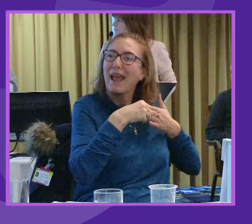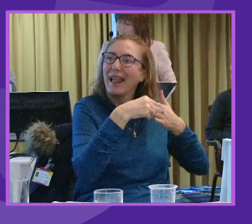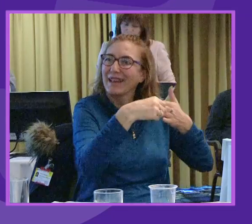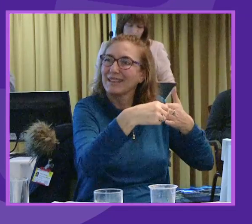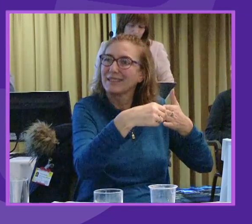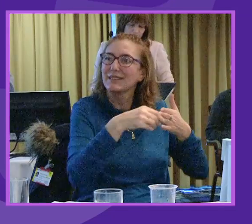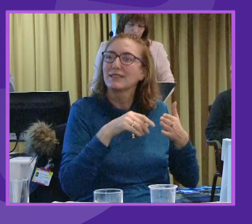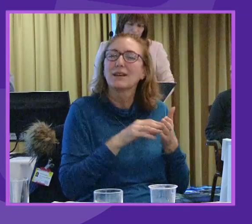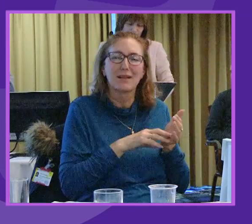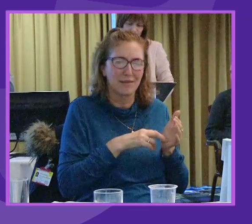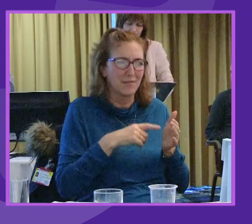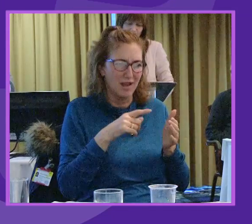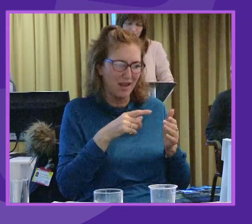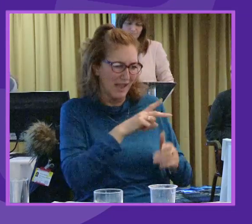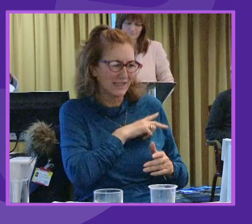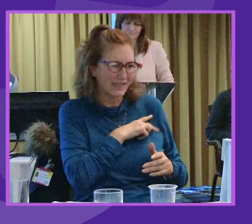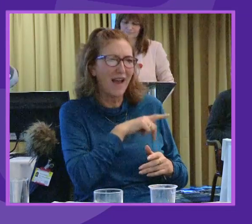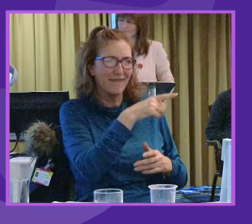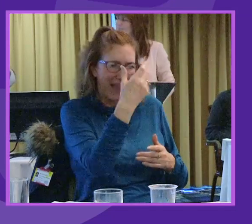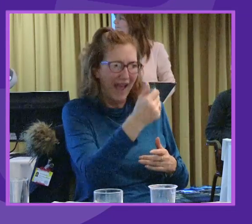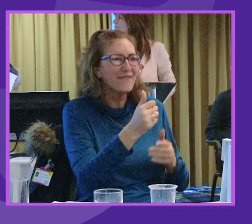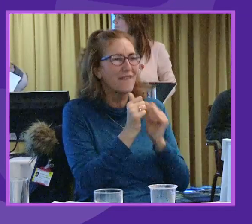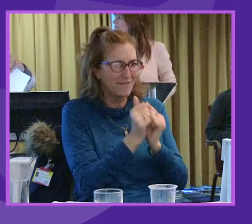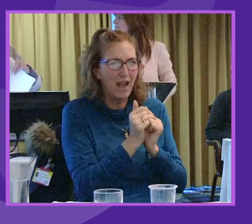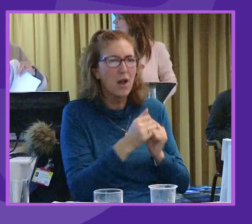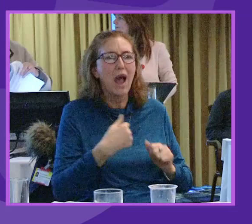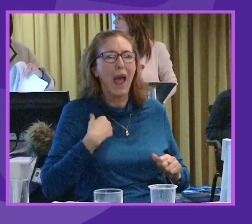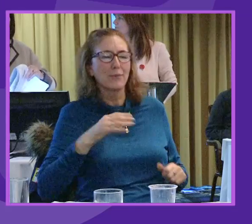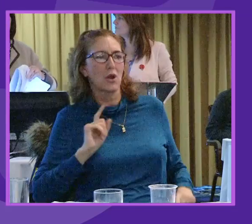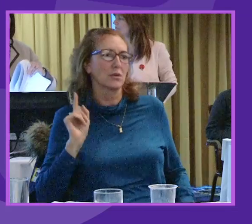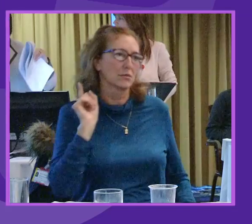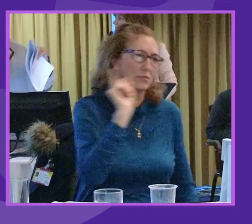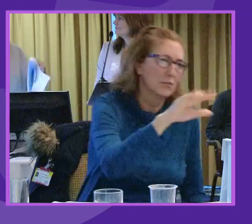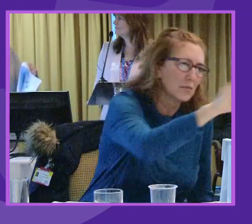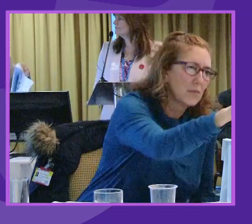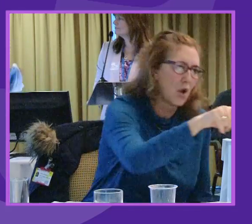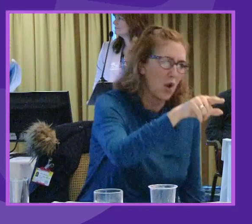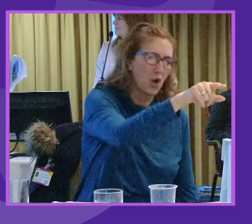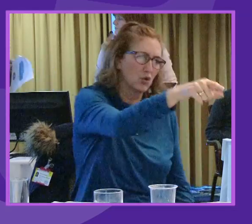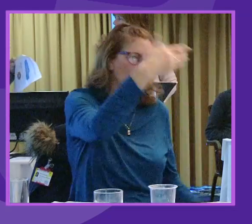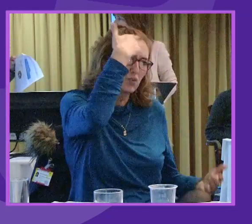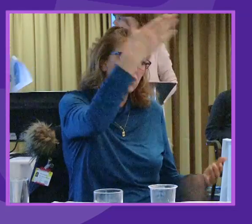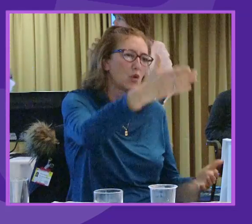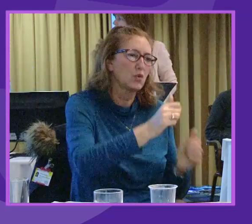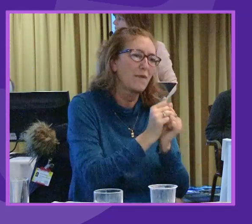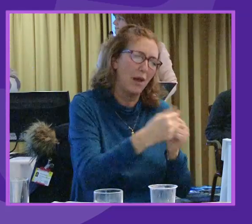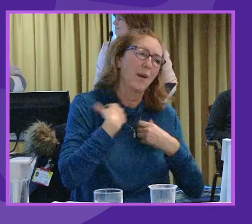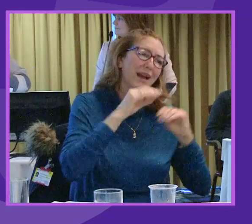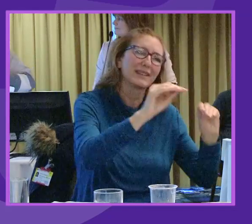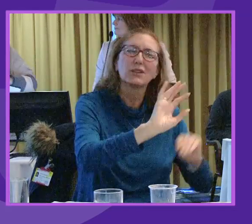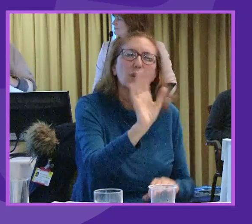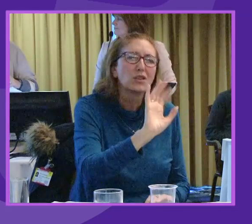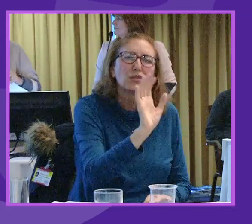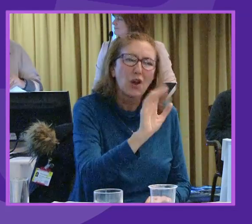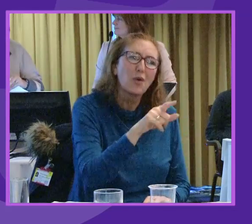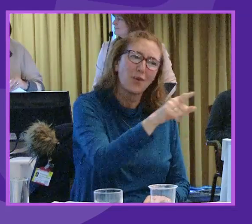not because our staff don't have the values, they very certainly do. We can't go in there and say, we're going to teach you a new thing about values. You've got